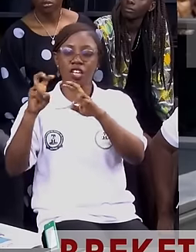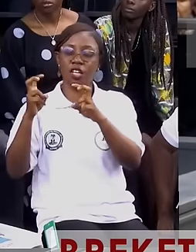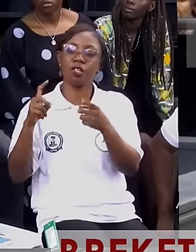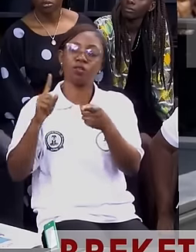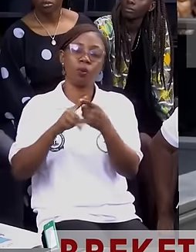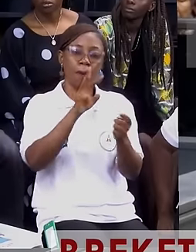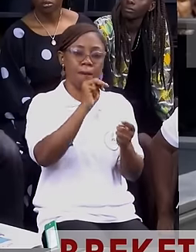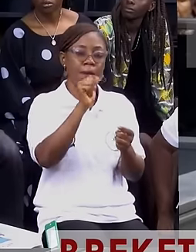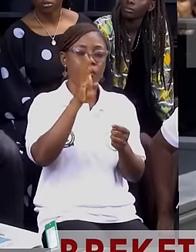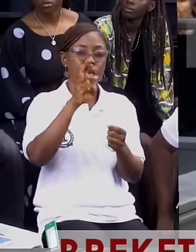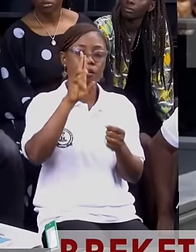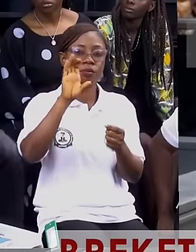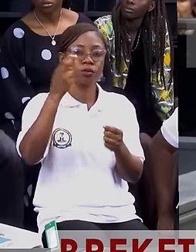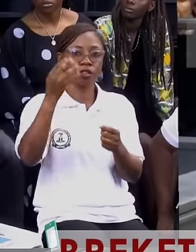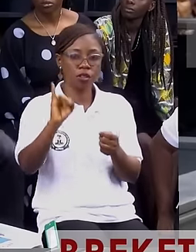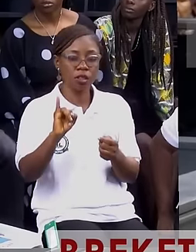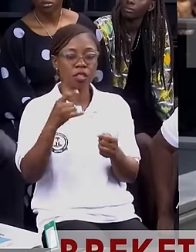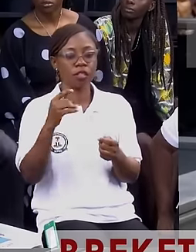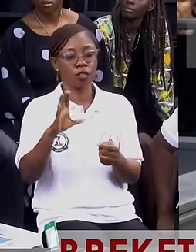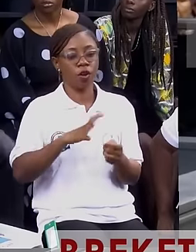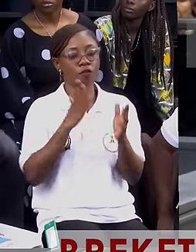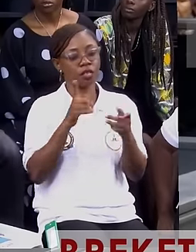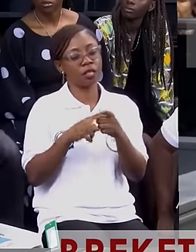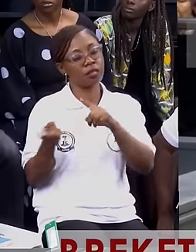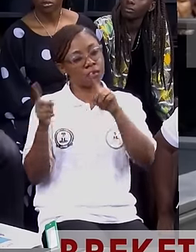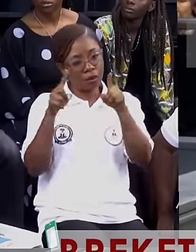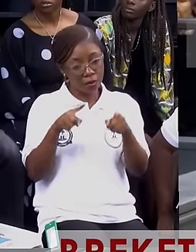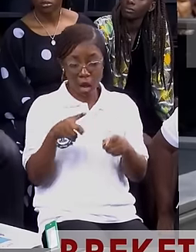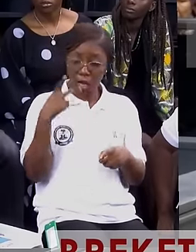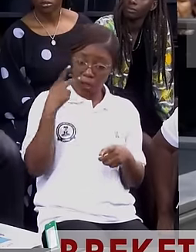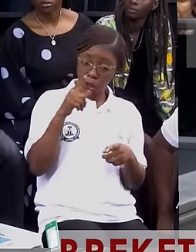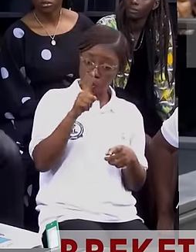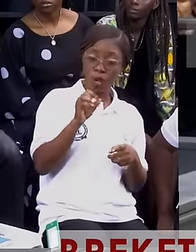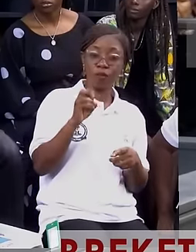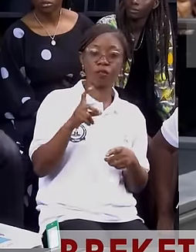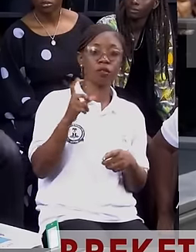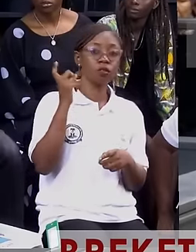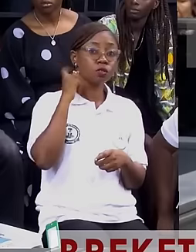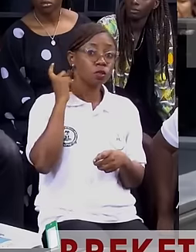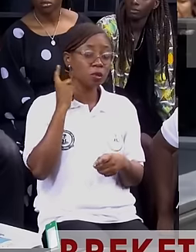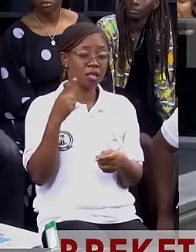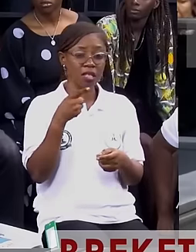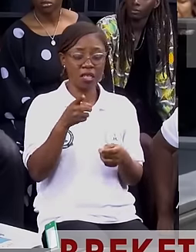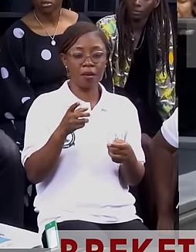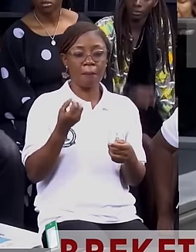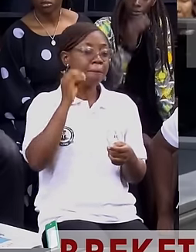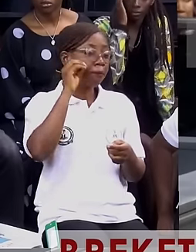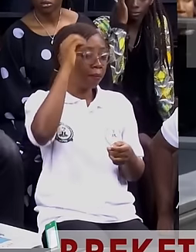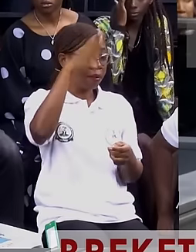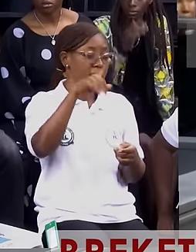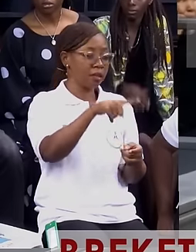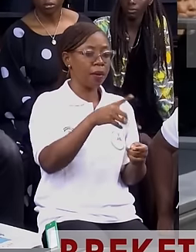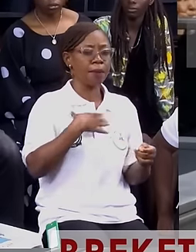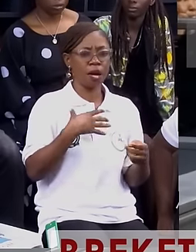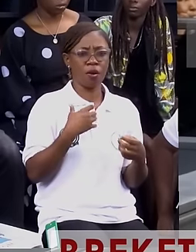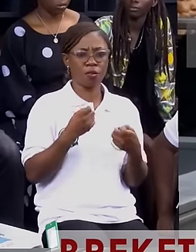Mabushi Police Station. The officer that came, they now said, oh, see one of the suspects here. There was a guy there. My husband was not a